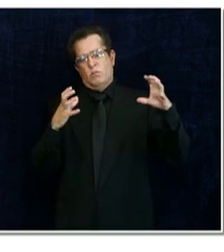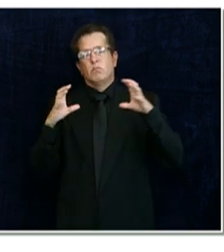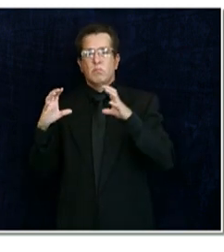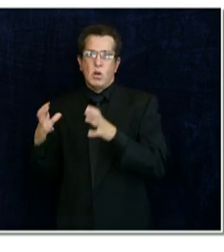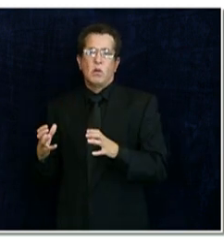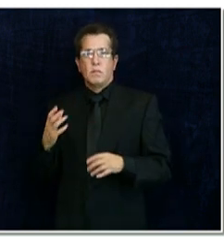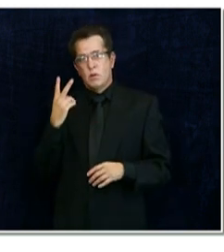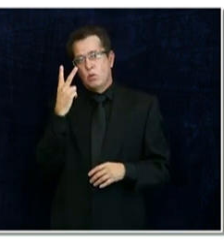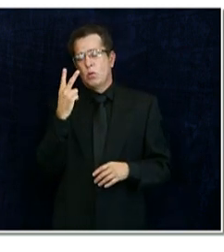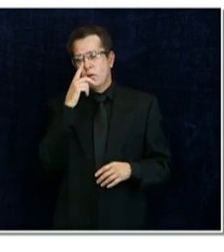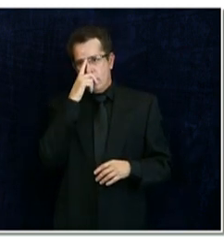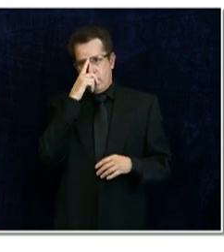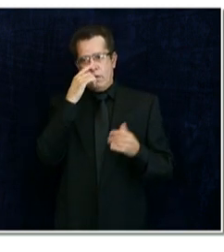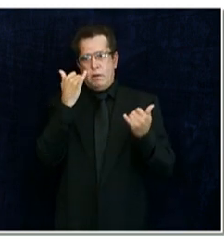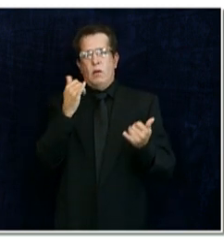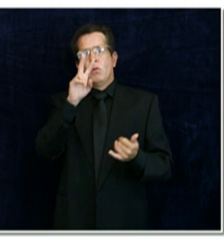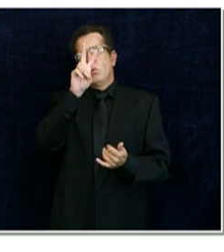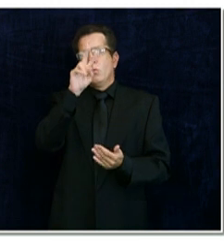We have